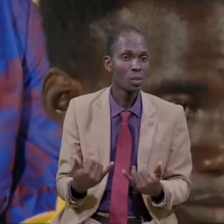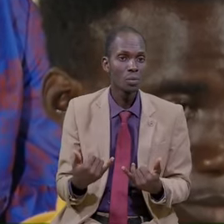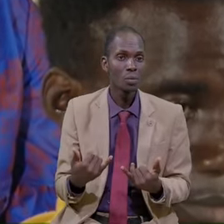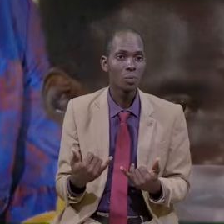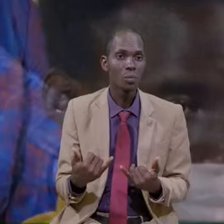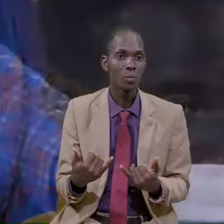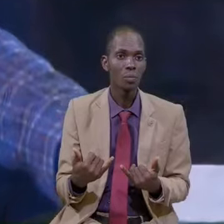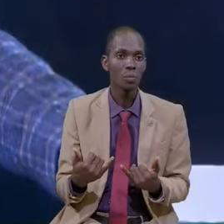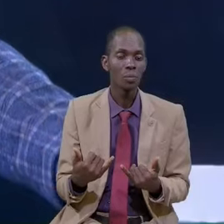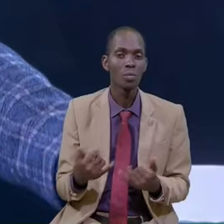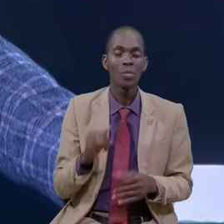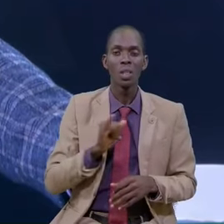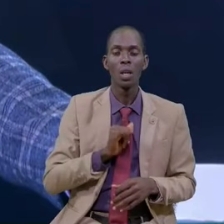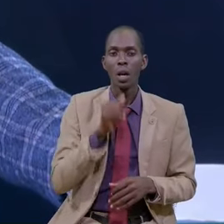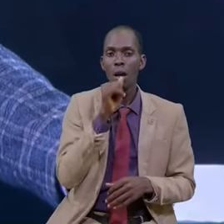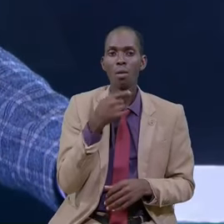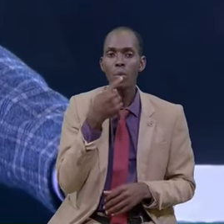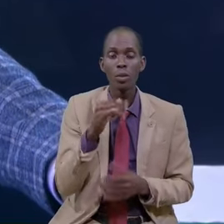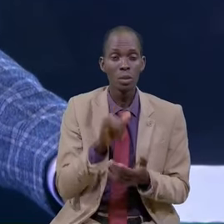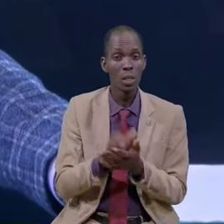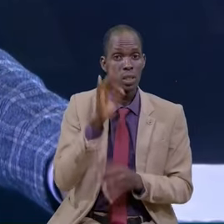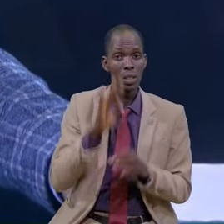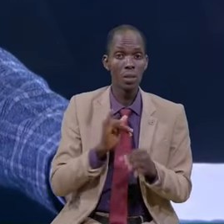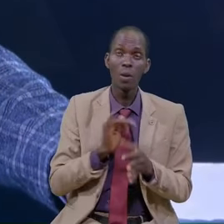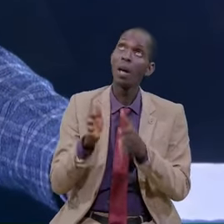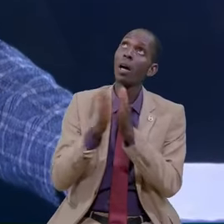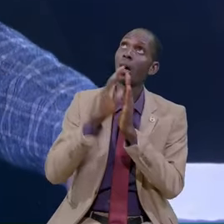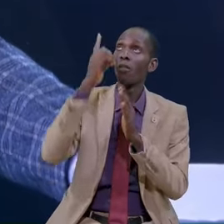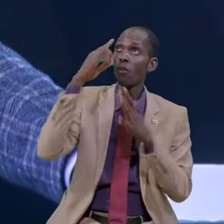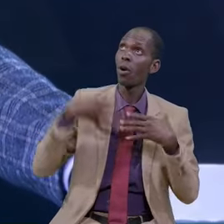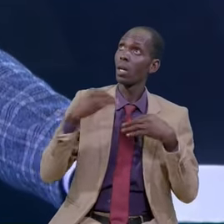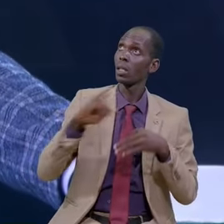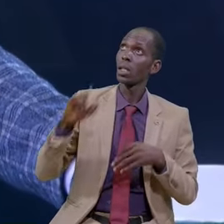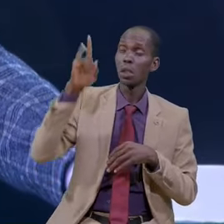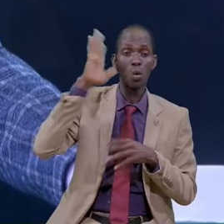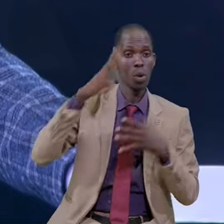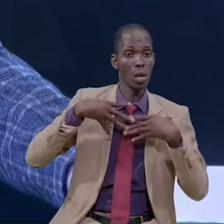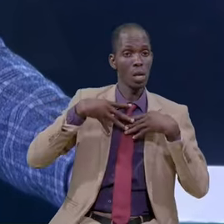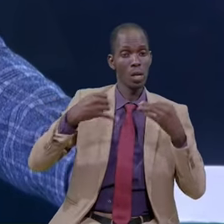now I am told if I ask for he healing he'll heal me